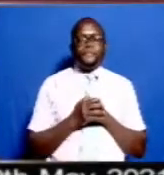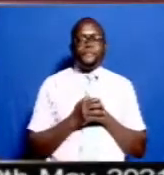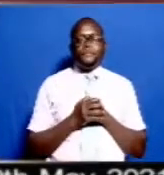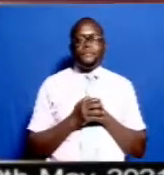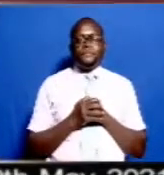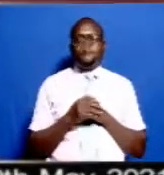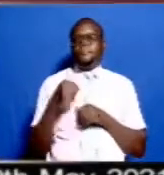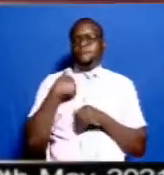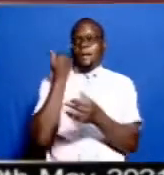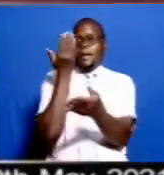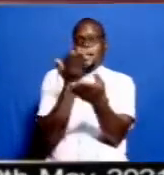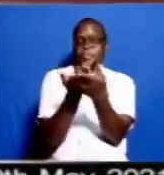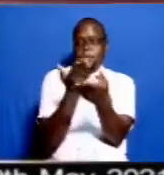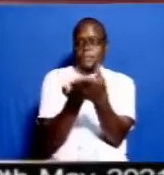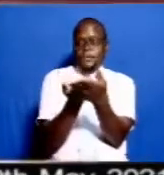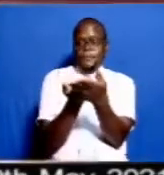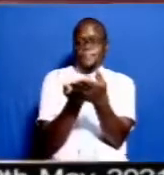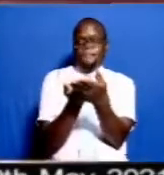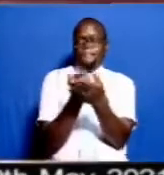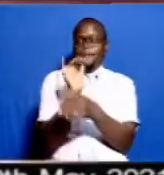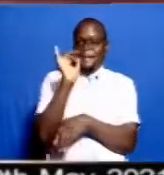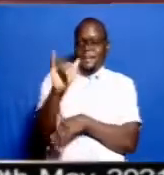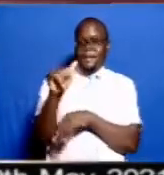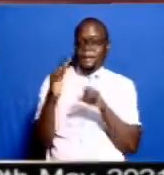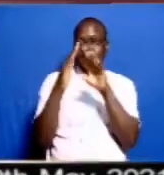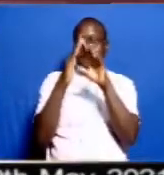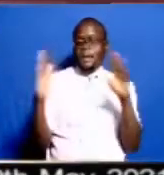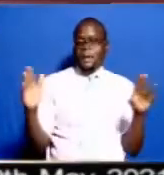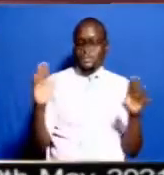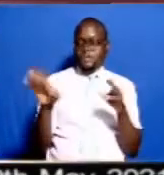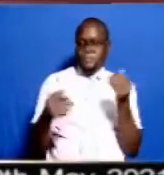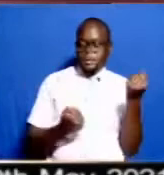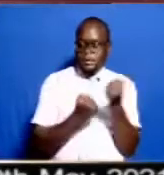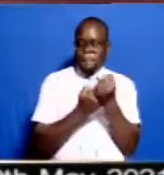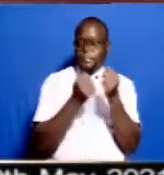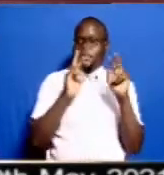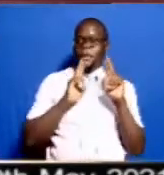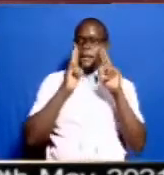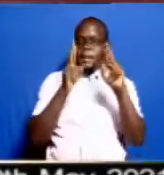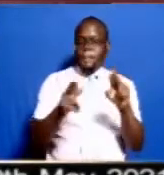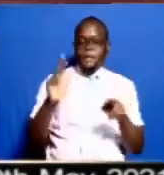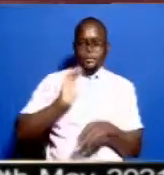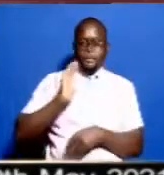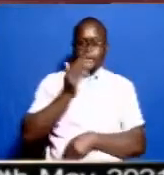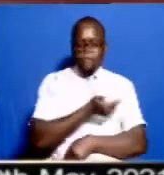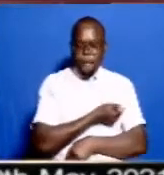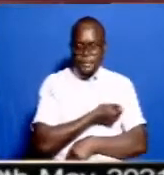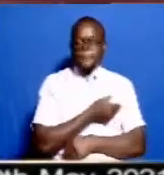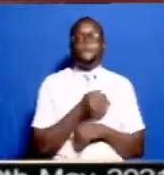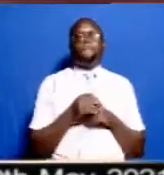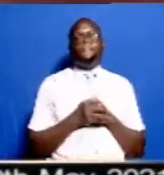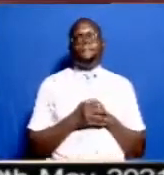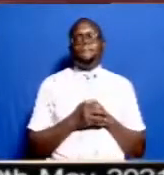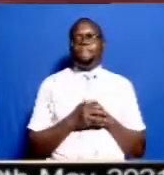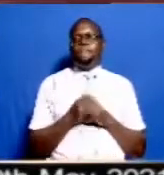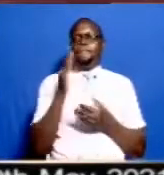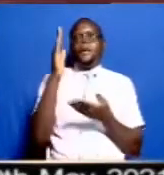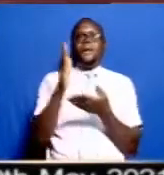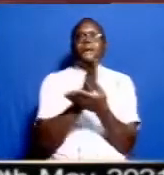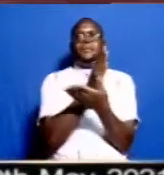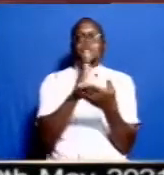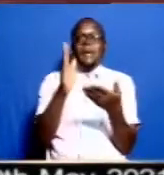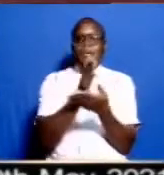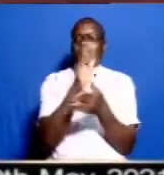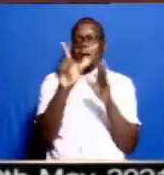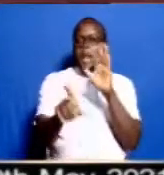I beg to move that this House adopts the report of the committee on delegated